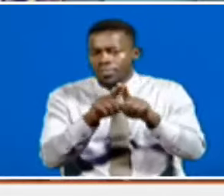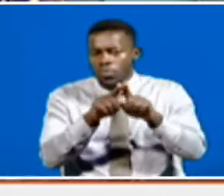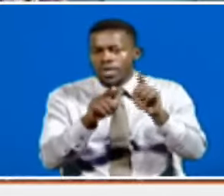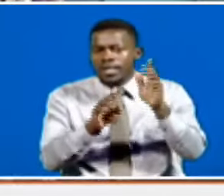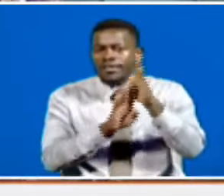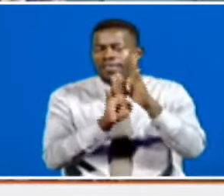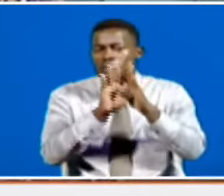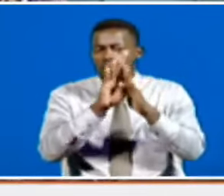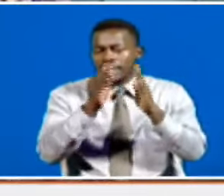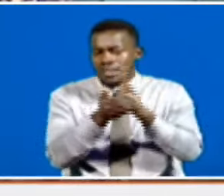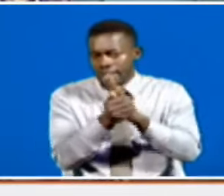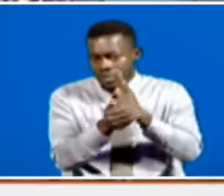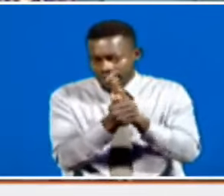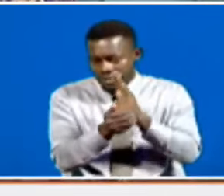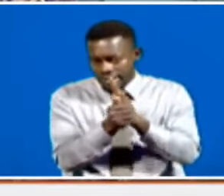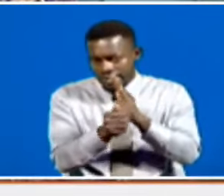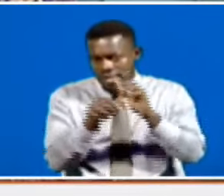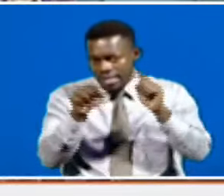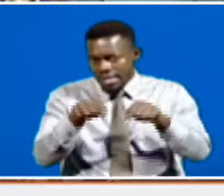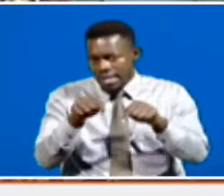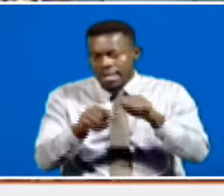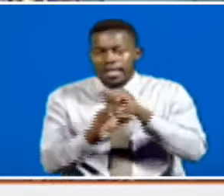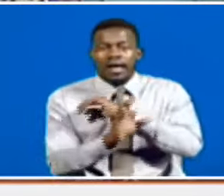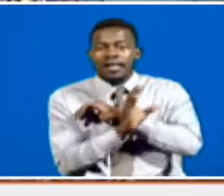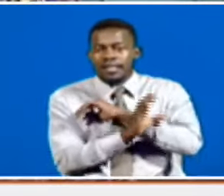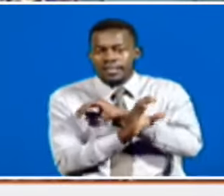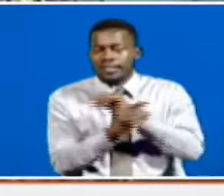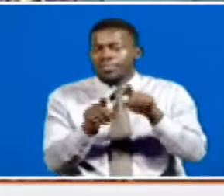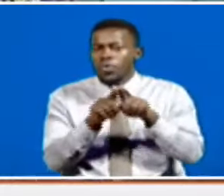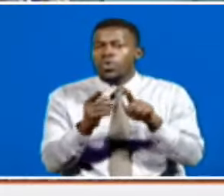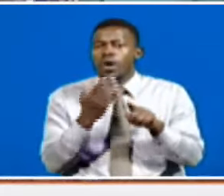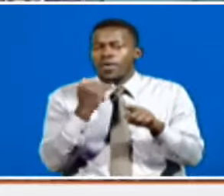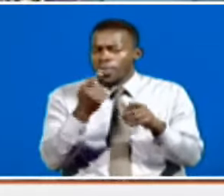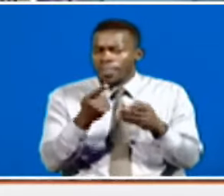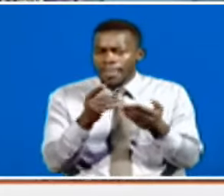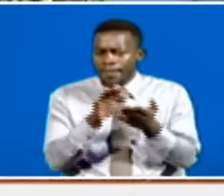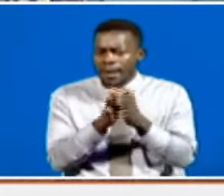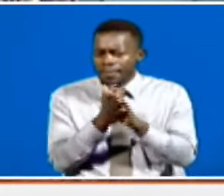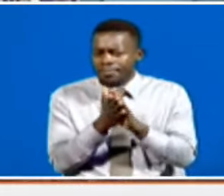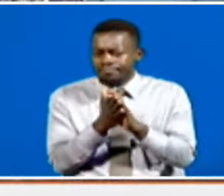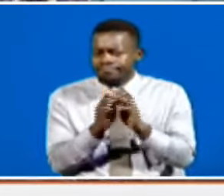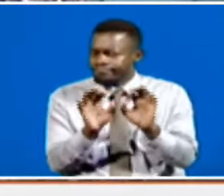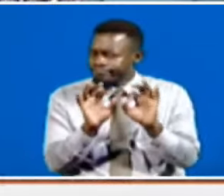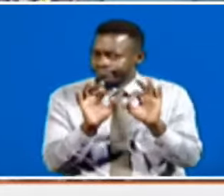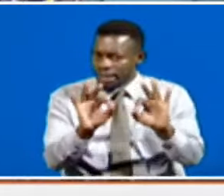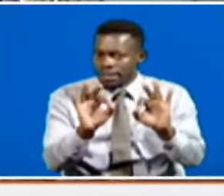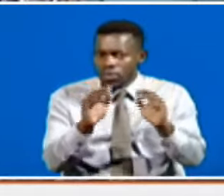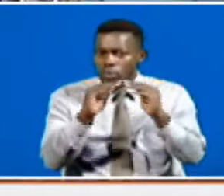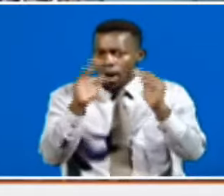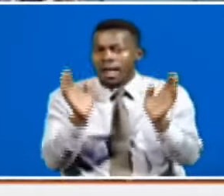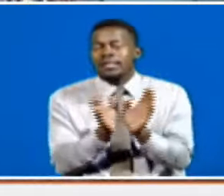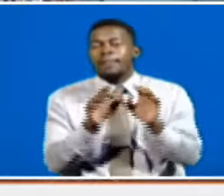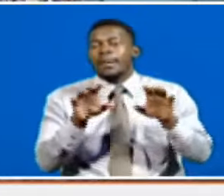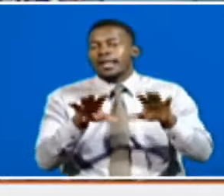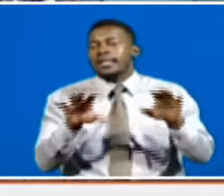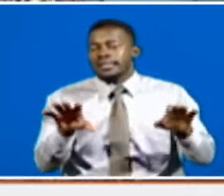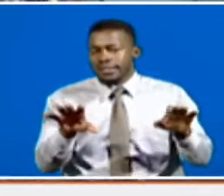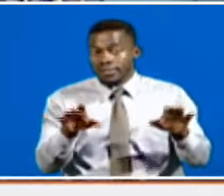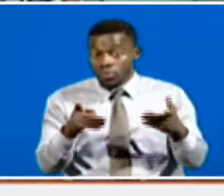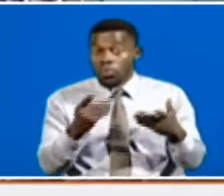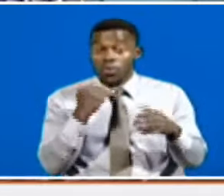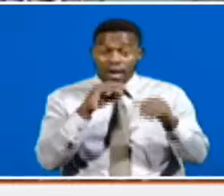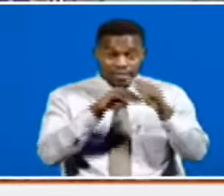international level. Mm-hmm. We also want to fit into the global market, because the moment you participate in global competition, we put